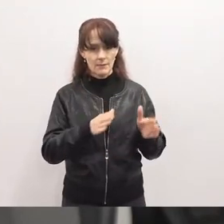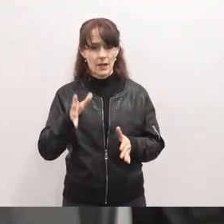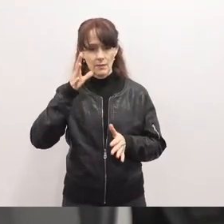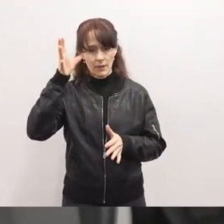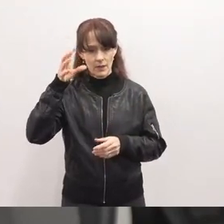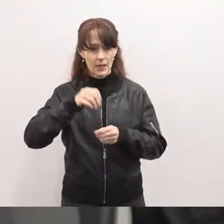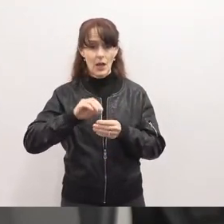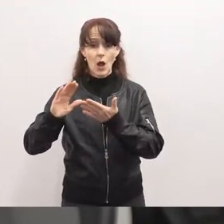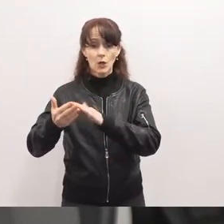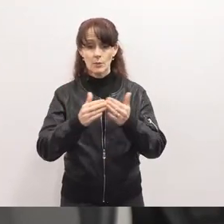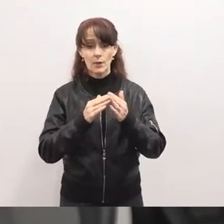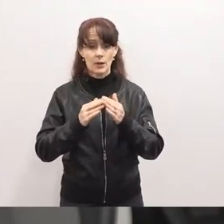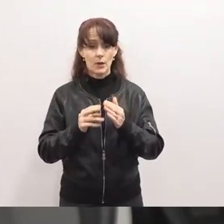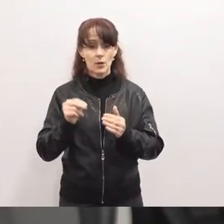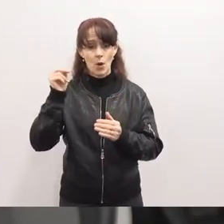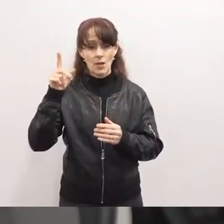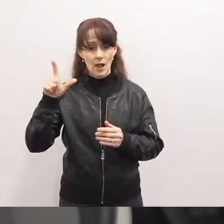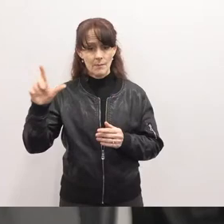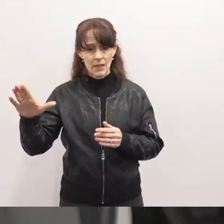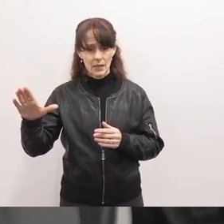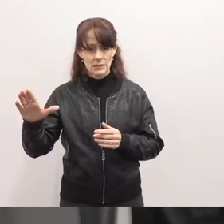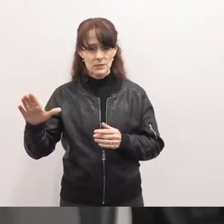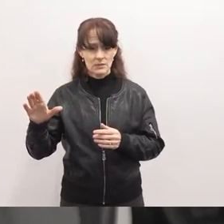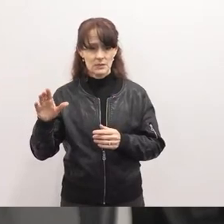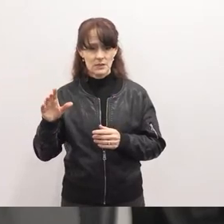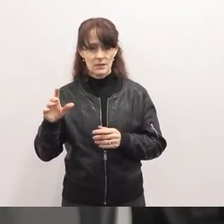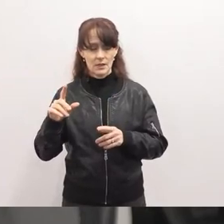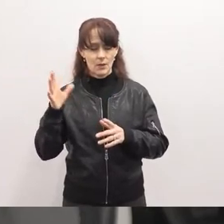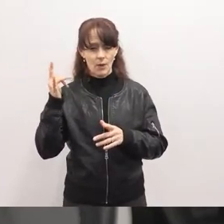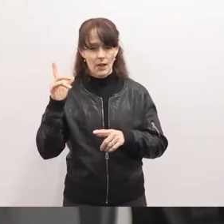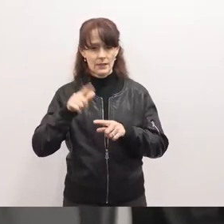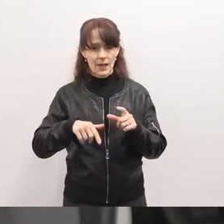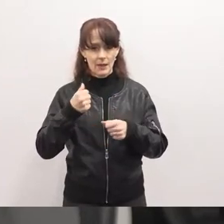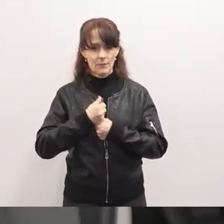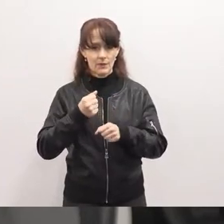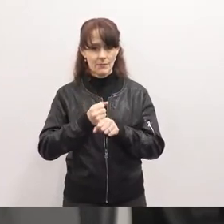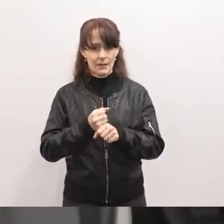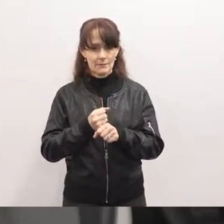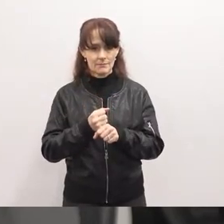in our community in North Long Beach. But with that being said, why can't we make it a